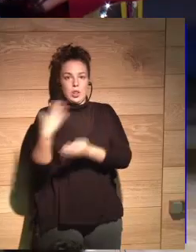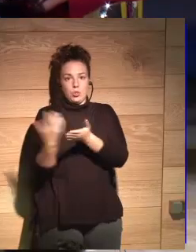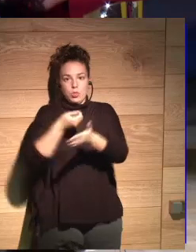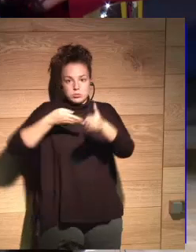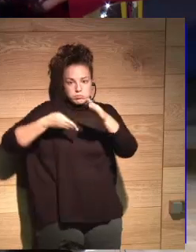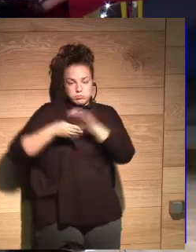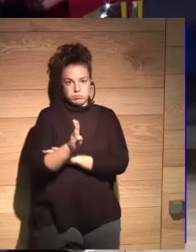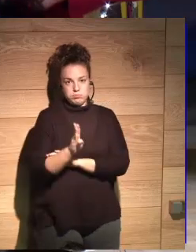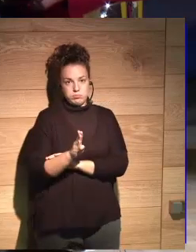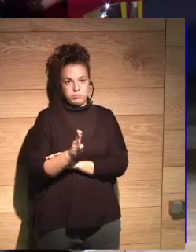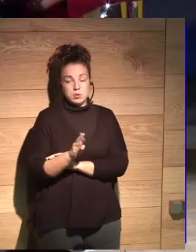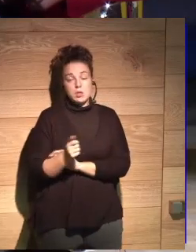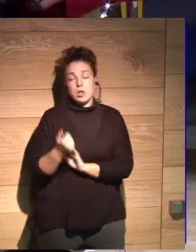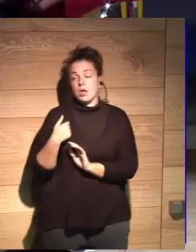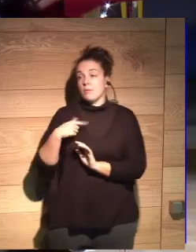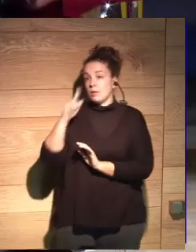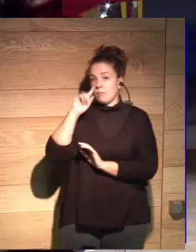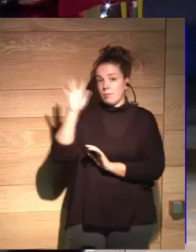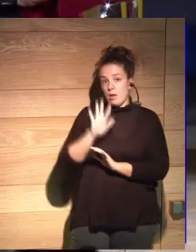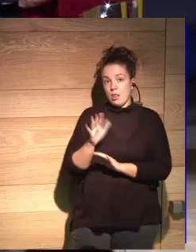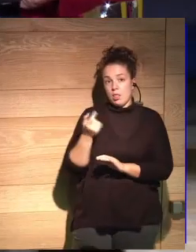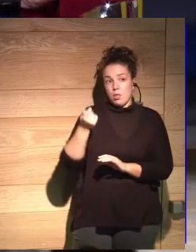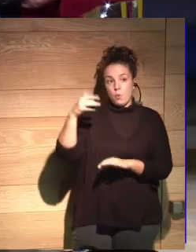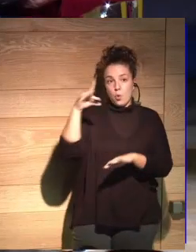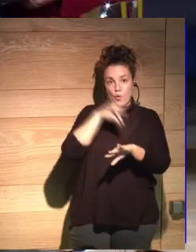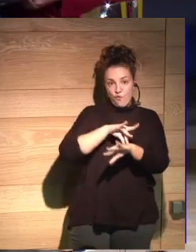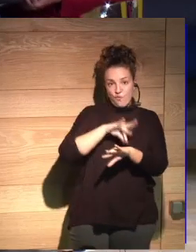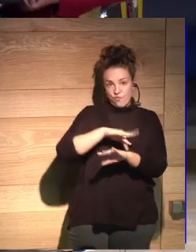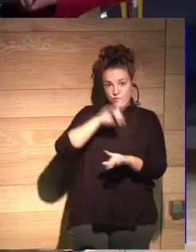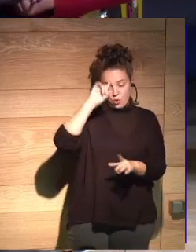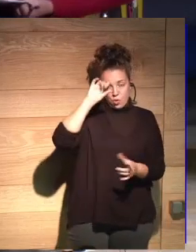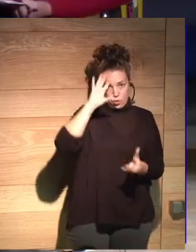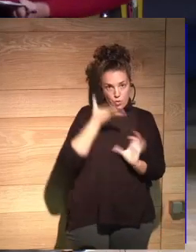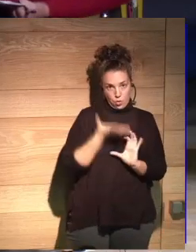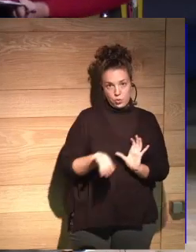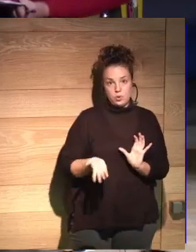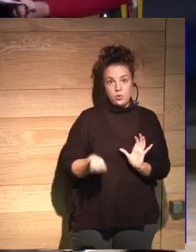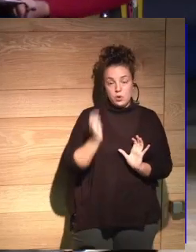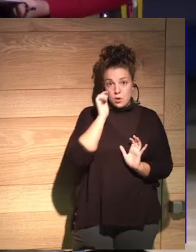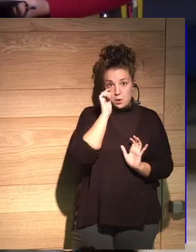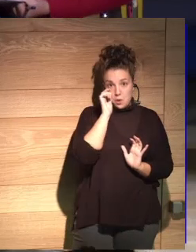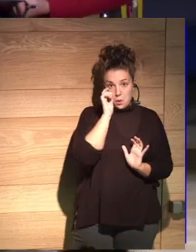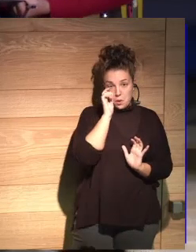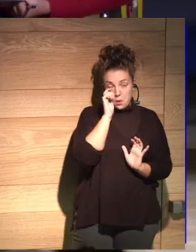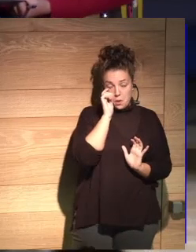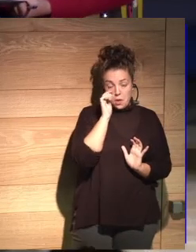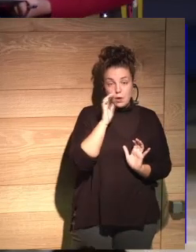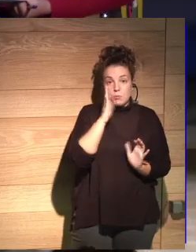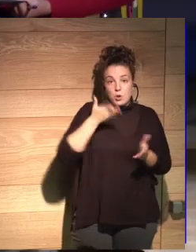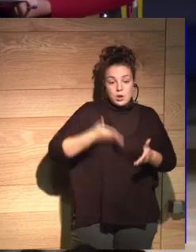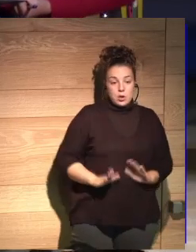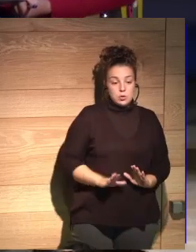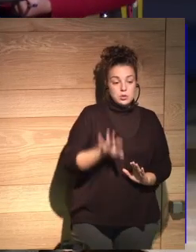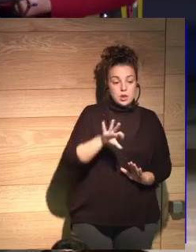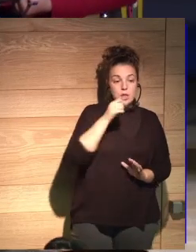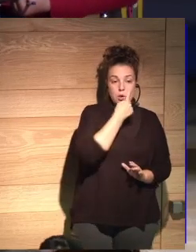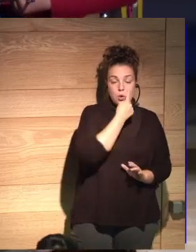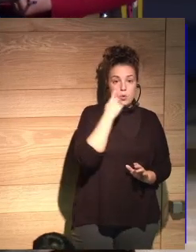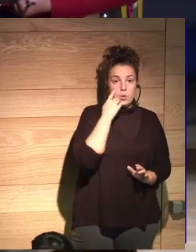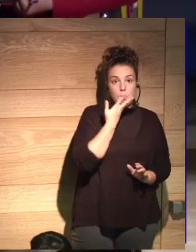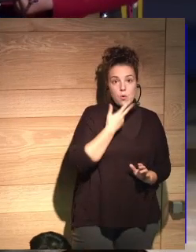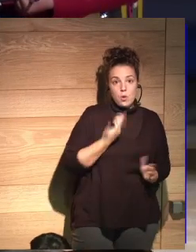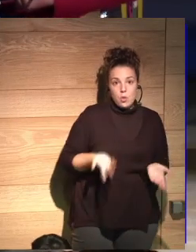can access. Well, I think that you have to be very sick to be able to want to have kids with a given eye